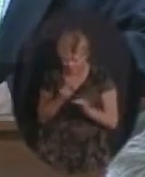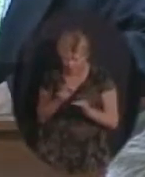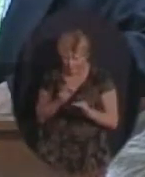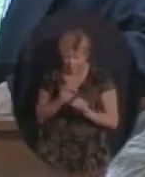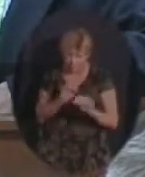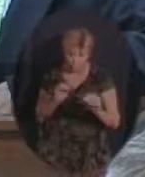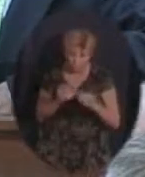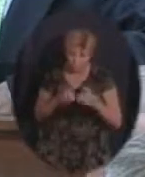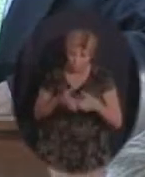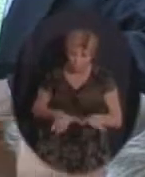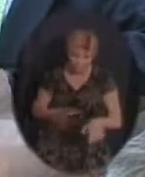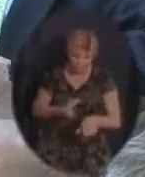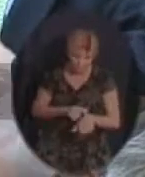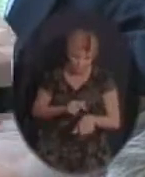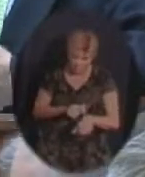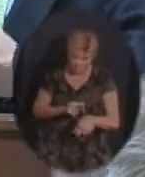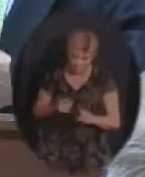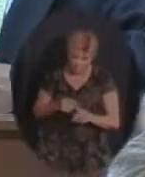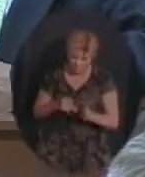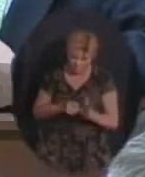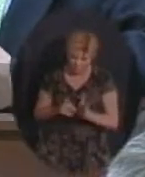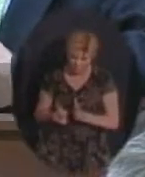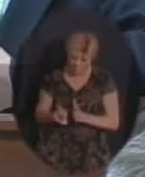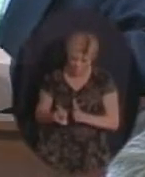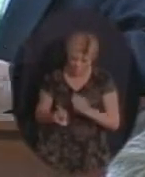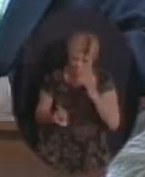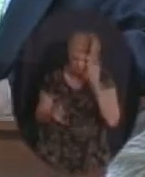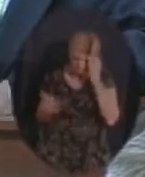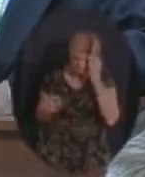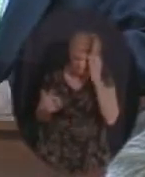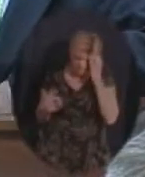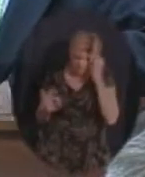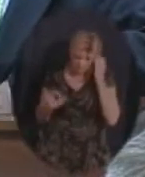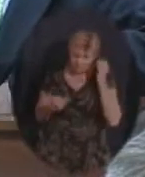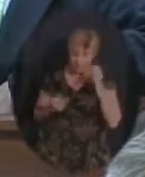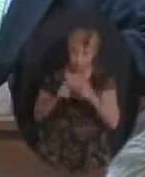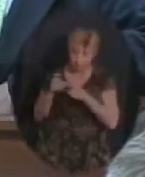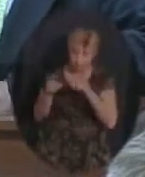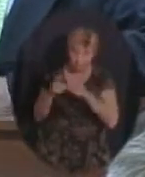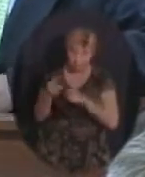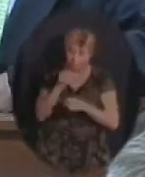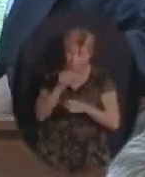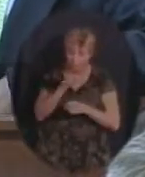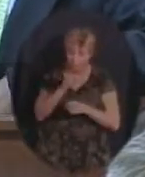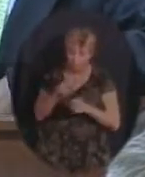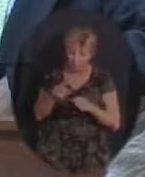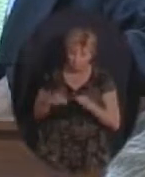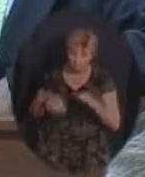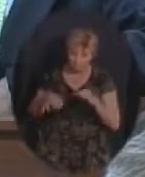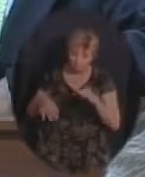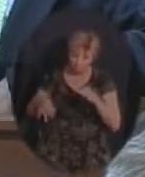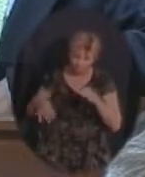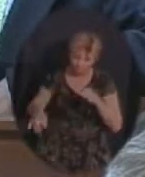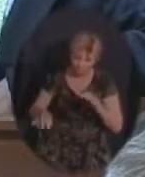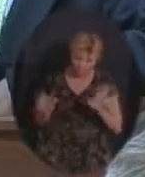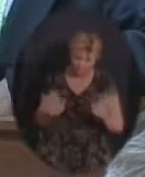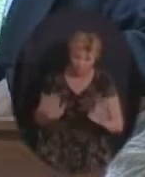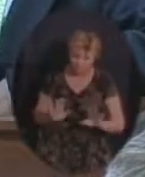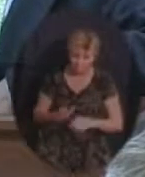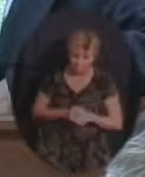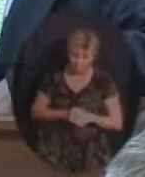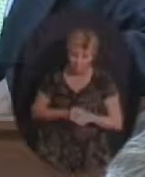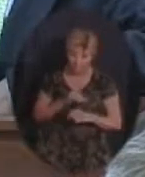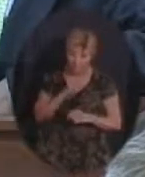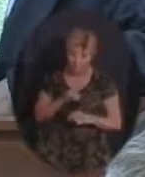to be paid, so the administration of that is not real extensive. And so we've asked them to go back, and they did go back, and then they lowered